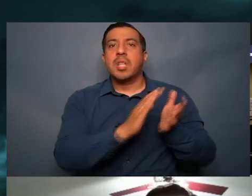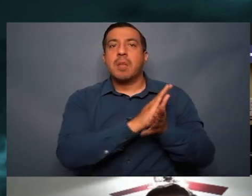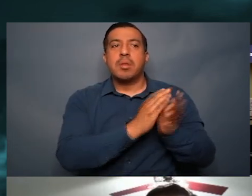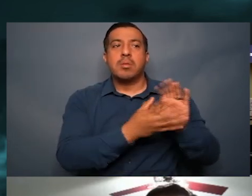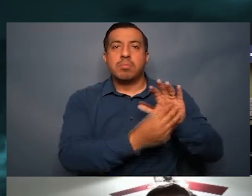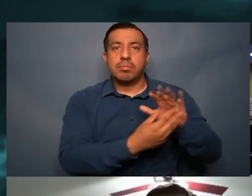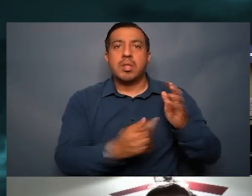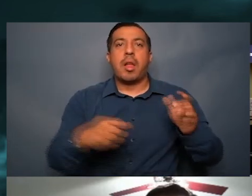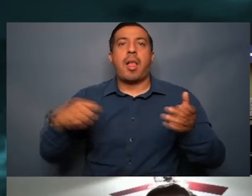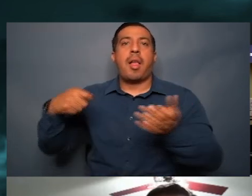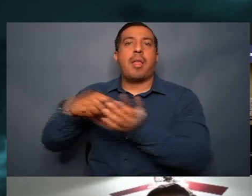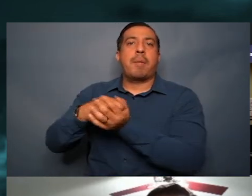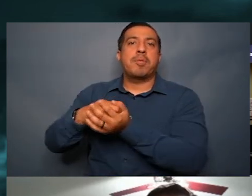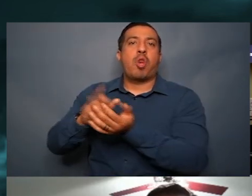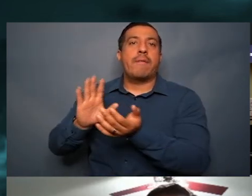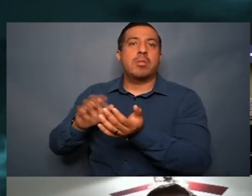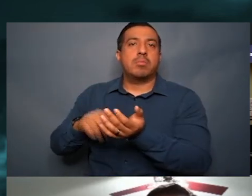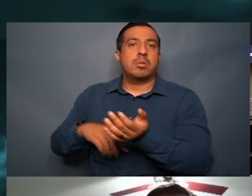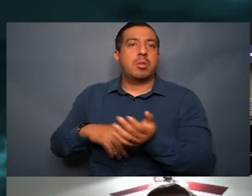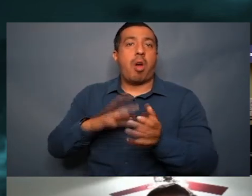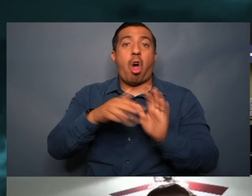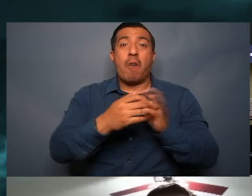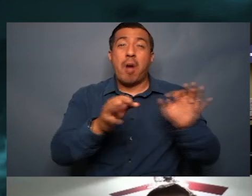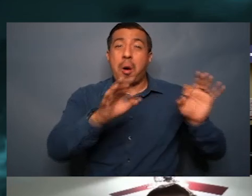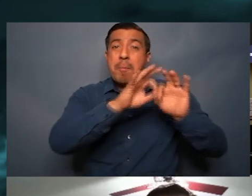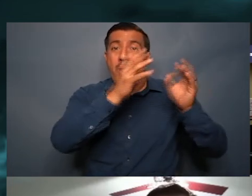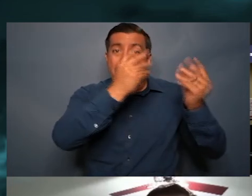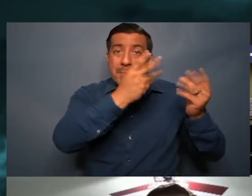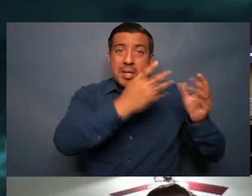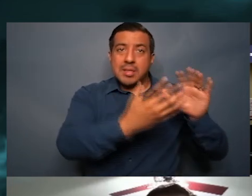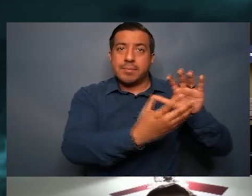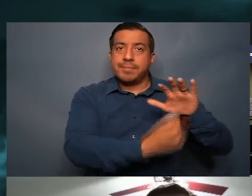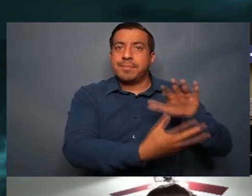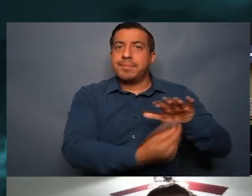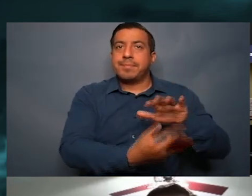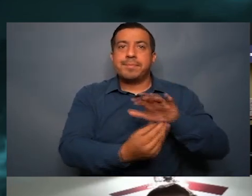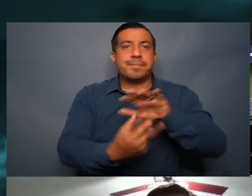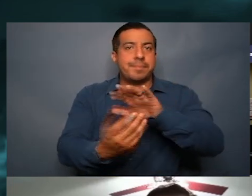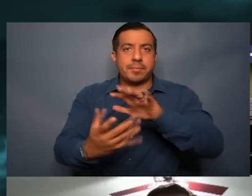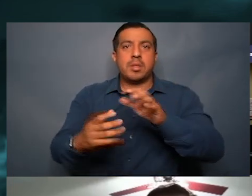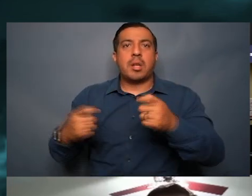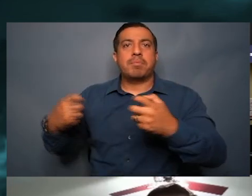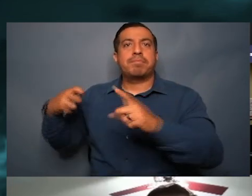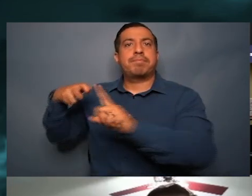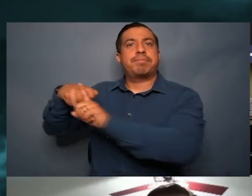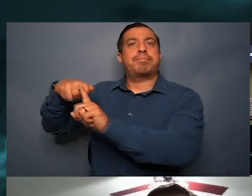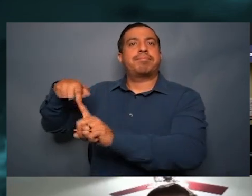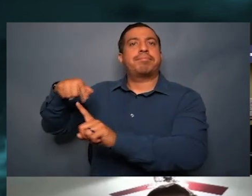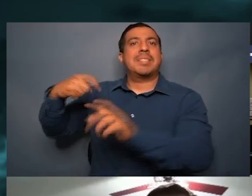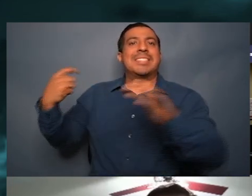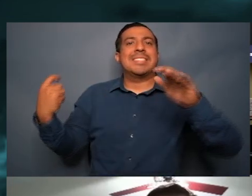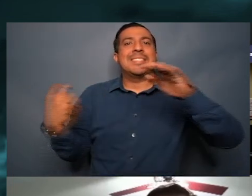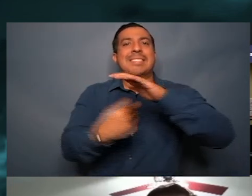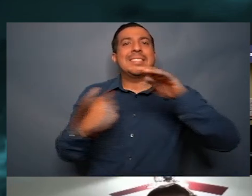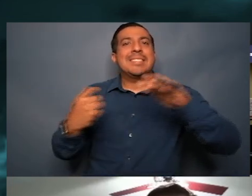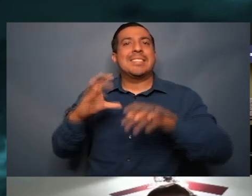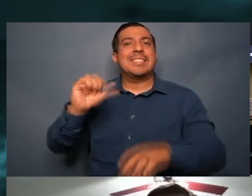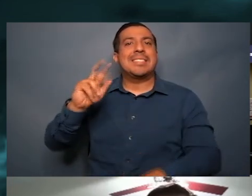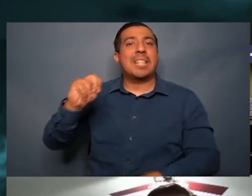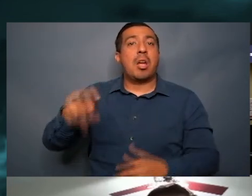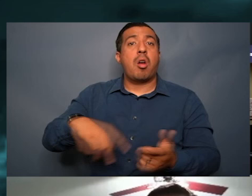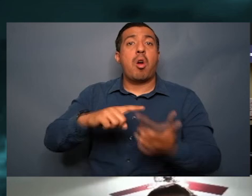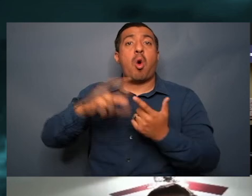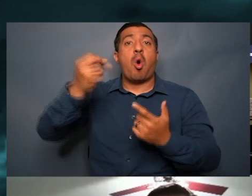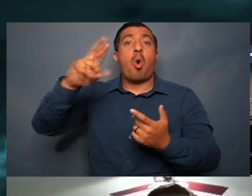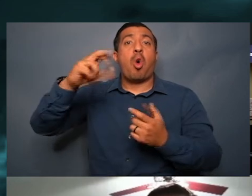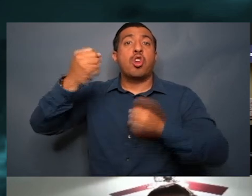thumb drive. Scan all your important information, have your insurance papers, take pictures of your driver's license. We had people